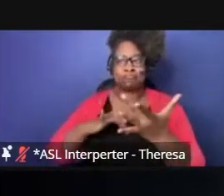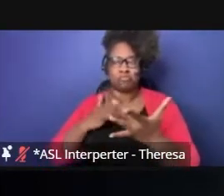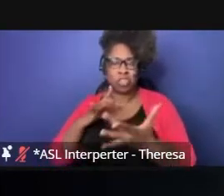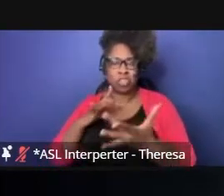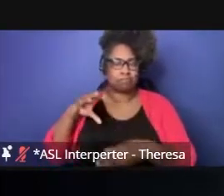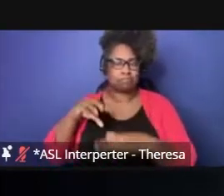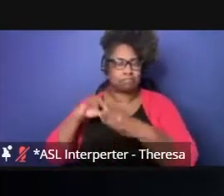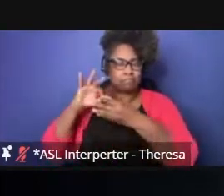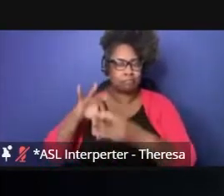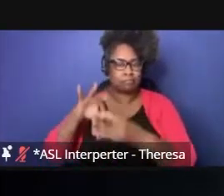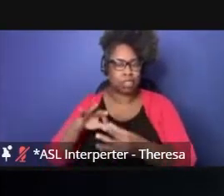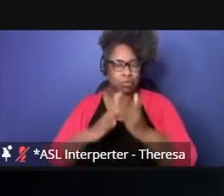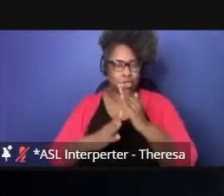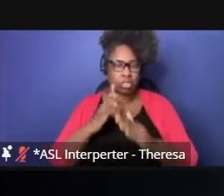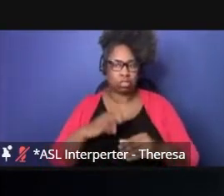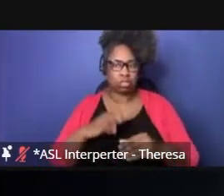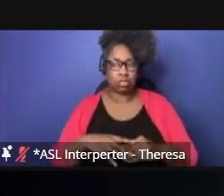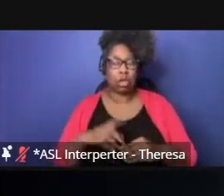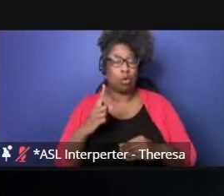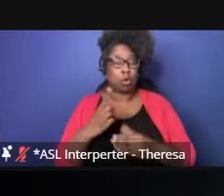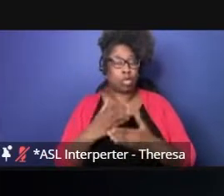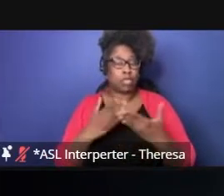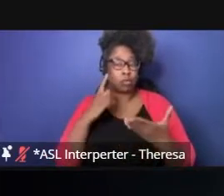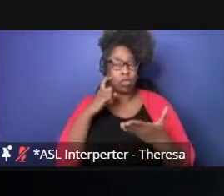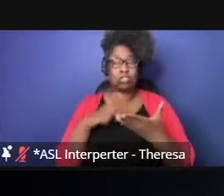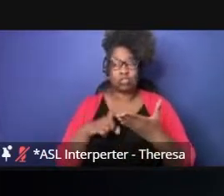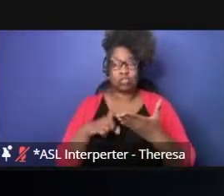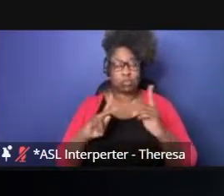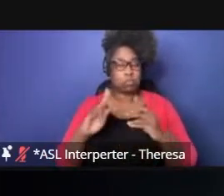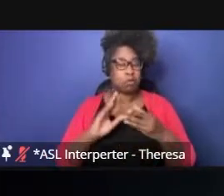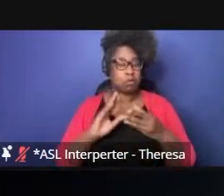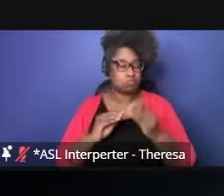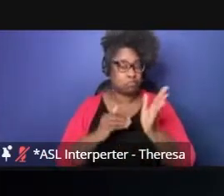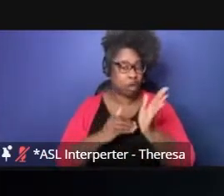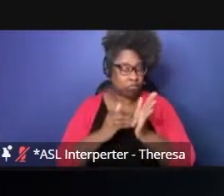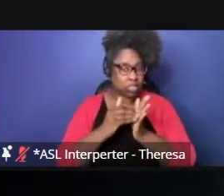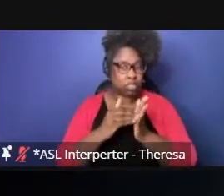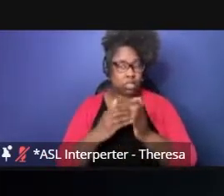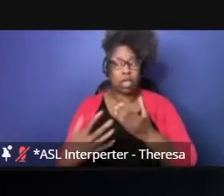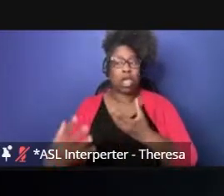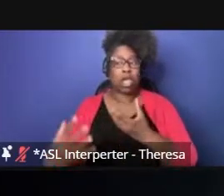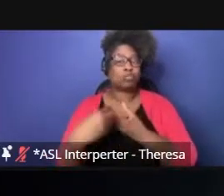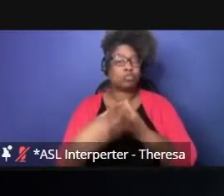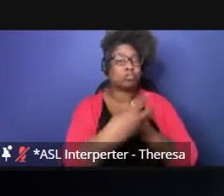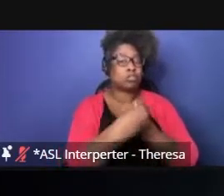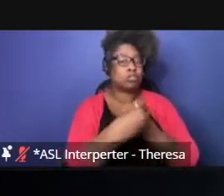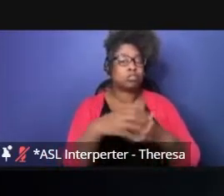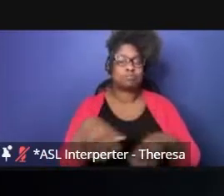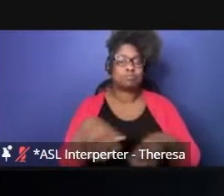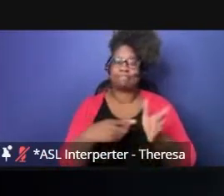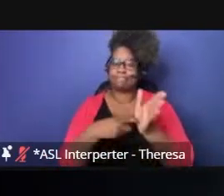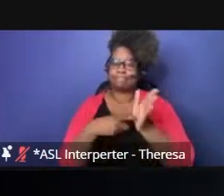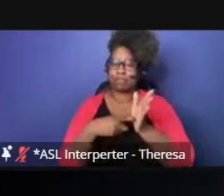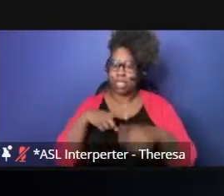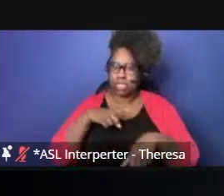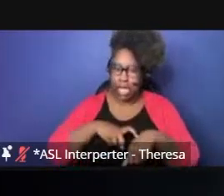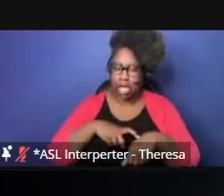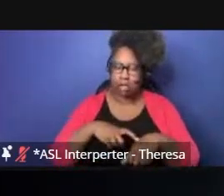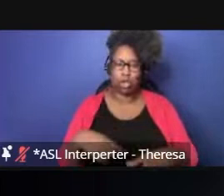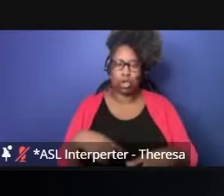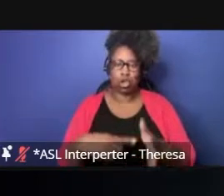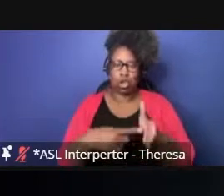been come up quite a bit is inclusion takes time, it takes strategies, it takes intentionality, and it also takes the